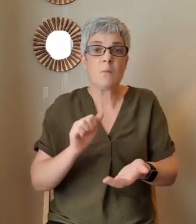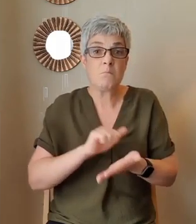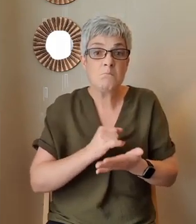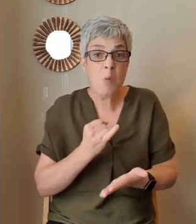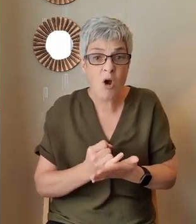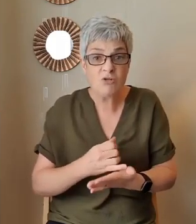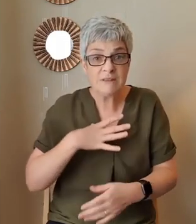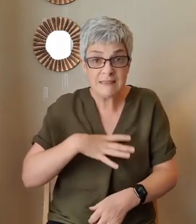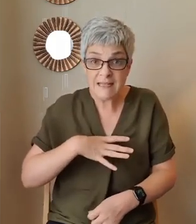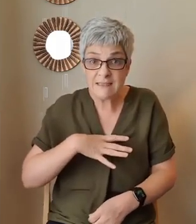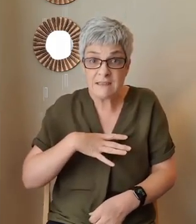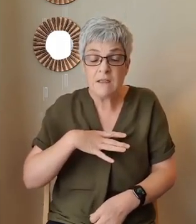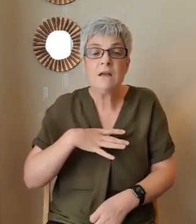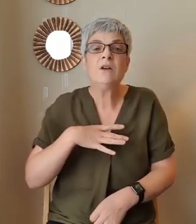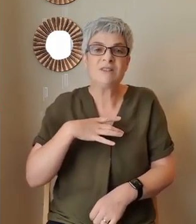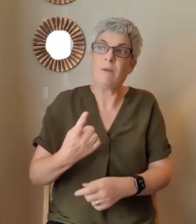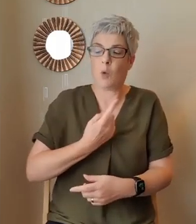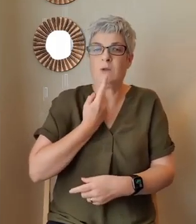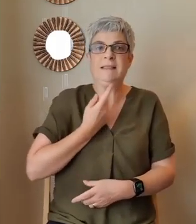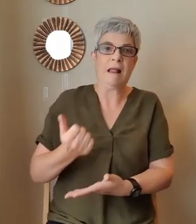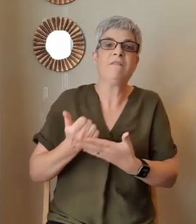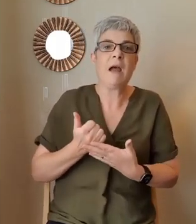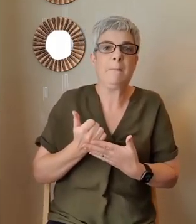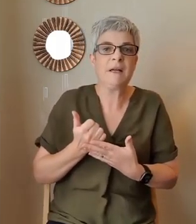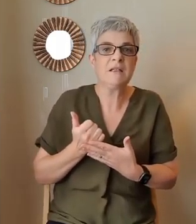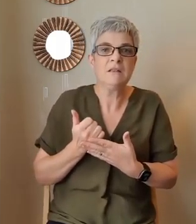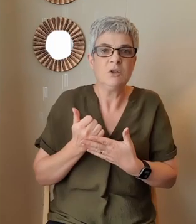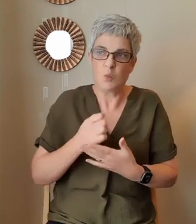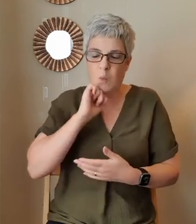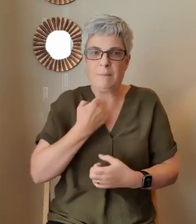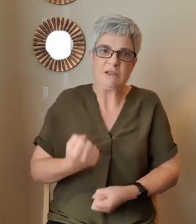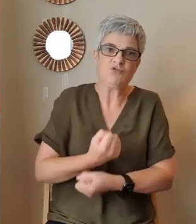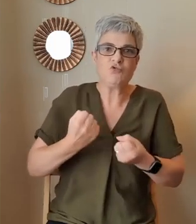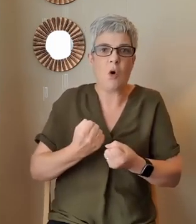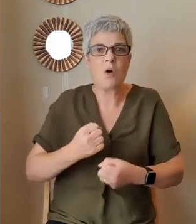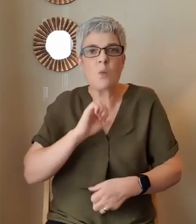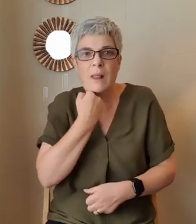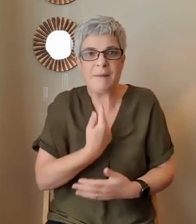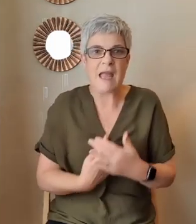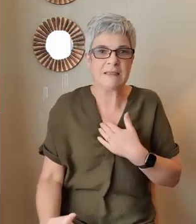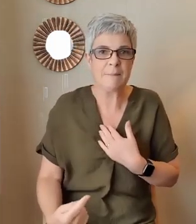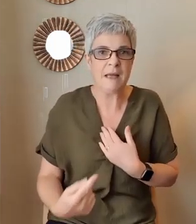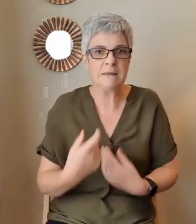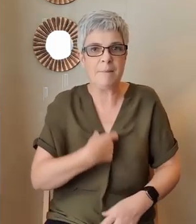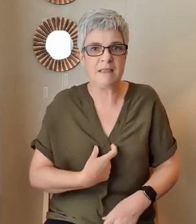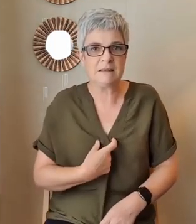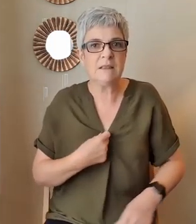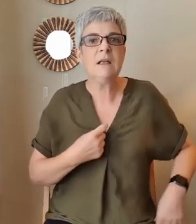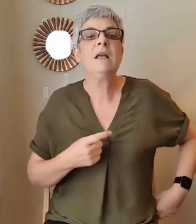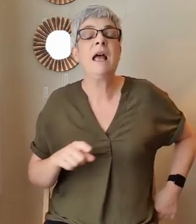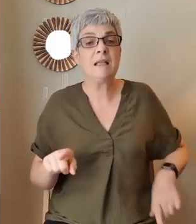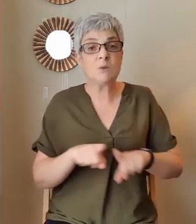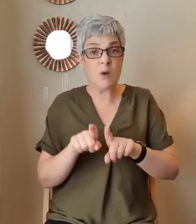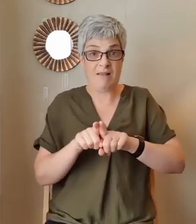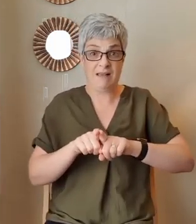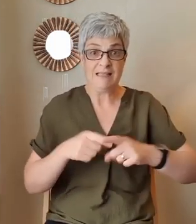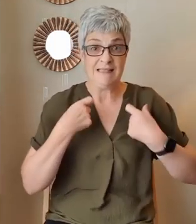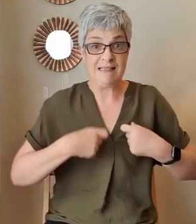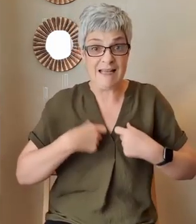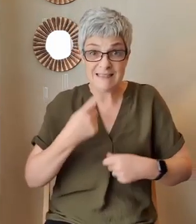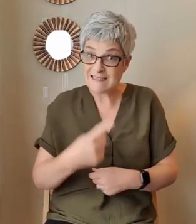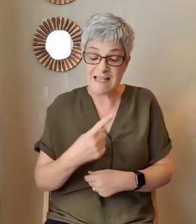are saying, no, just here's all the self-help stuff you get to be a strong and independent person. And then in addition to that, our society